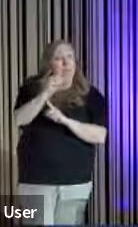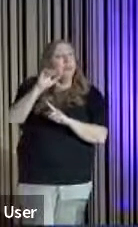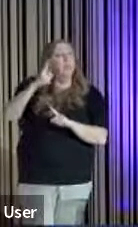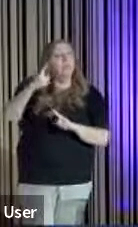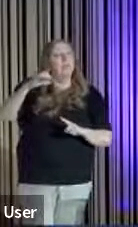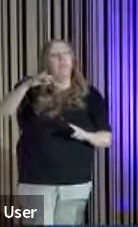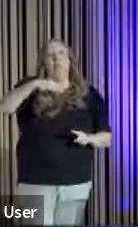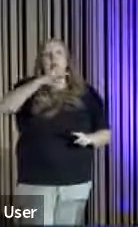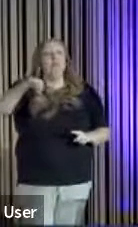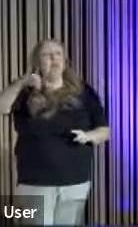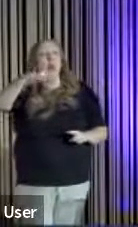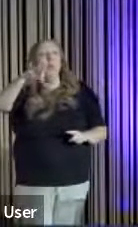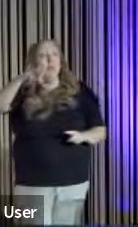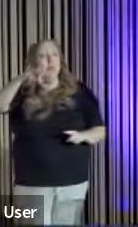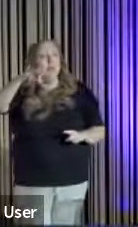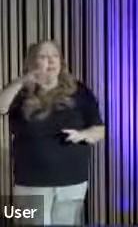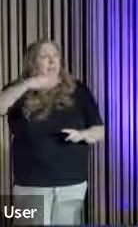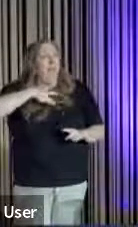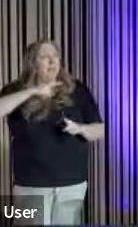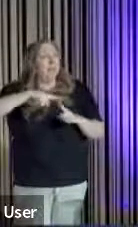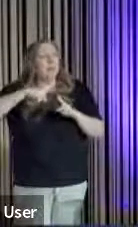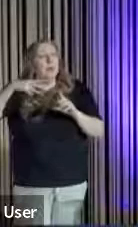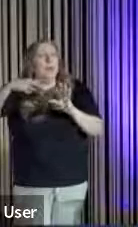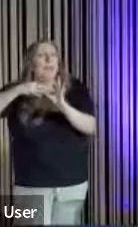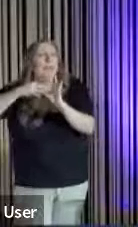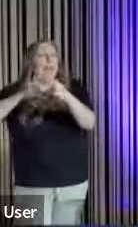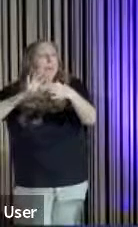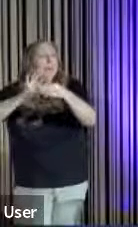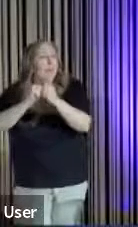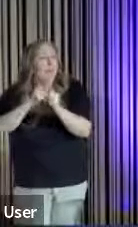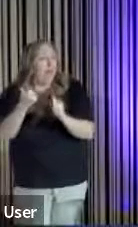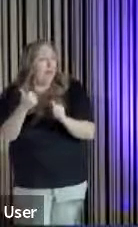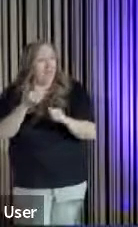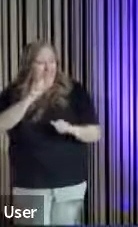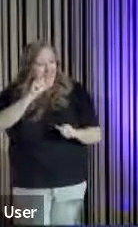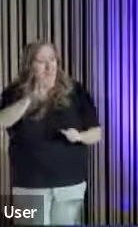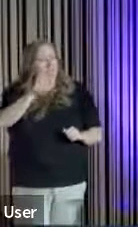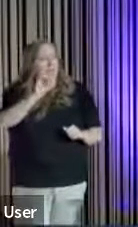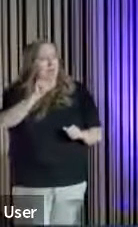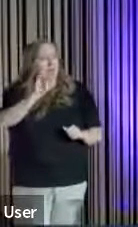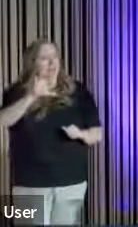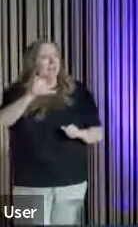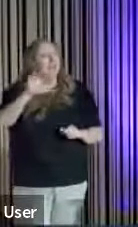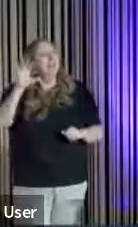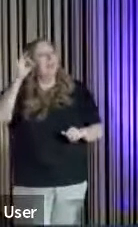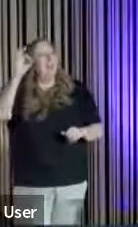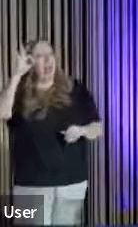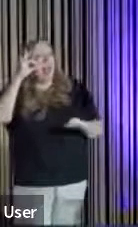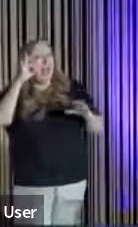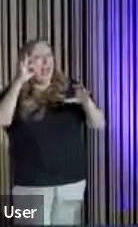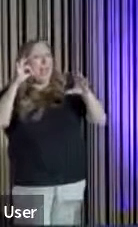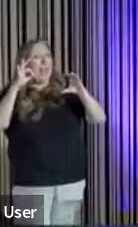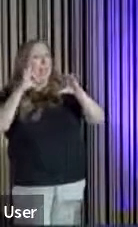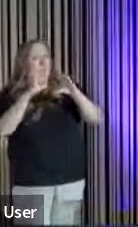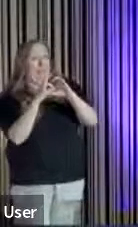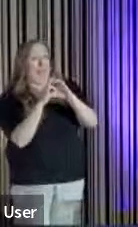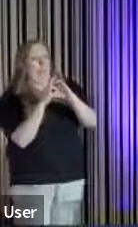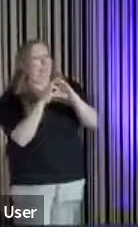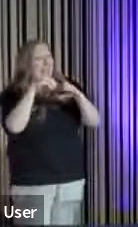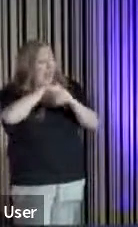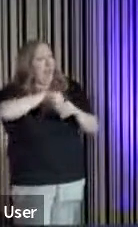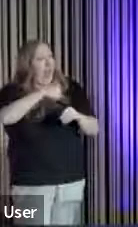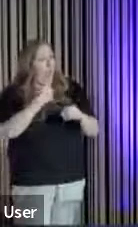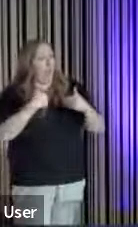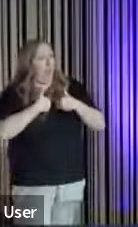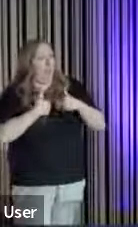ocean. And it's found a home. It's found a home inside another organism. So another symbiosis going